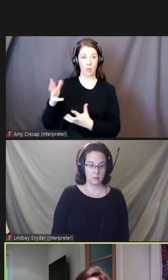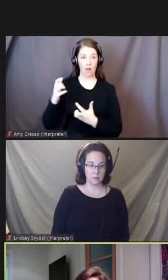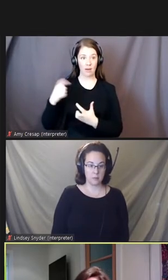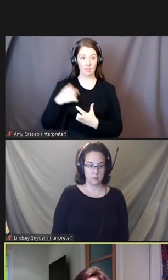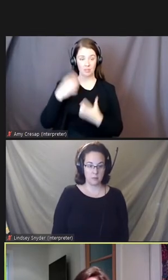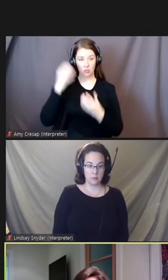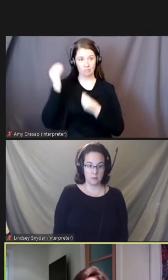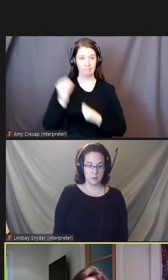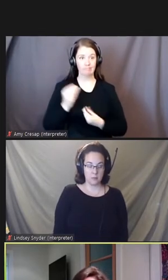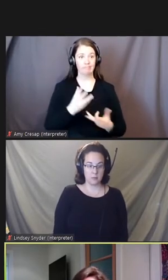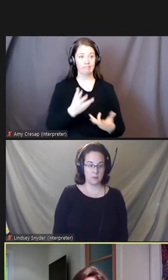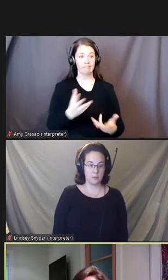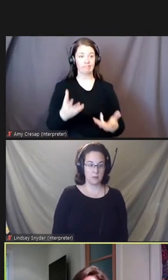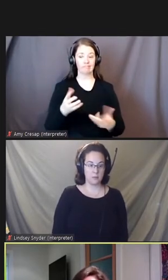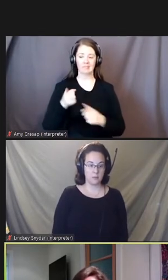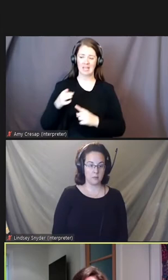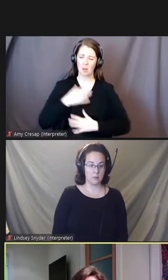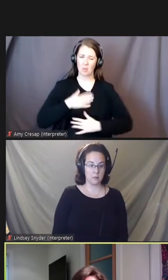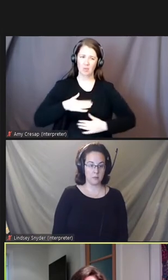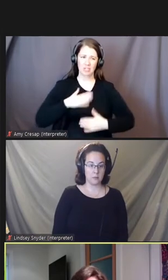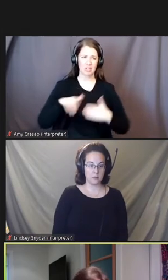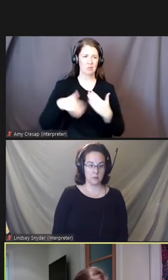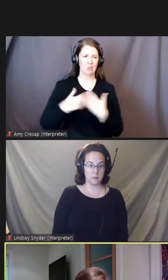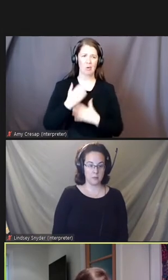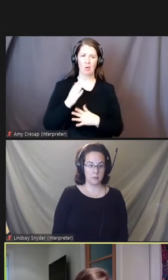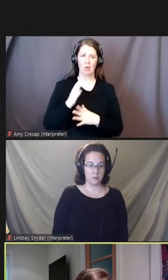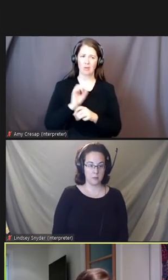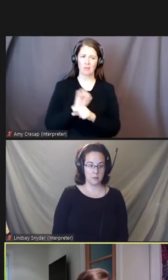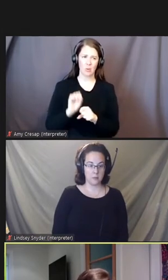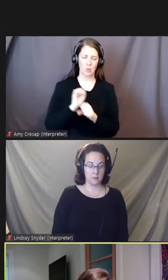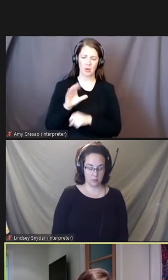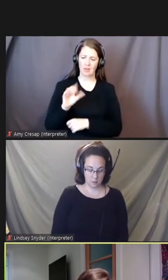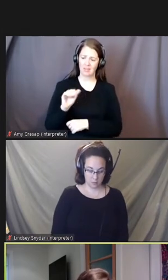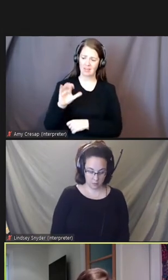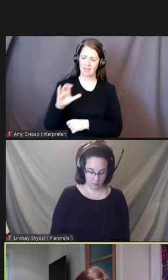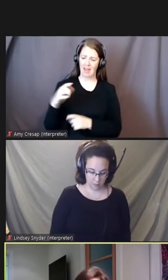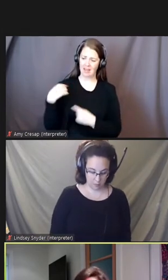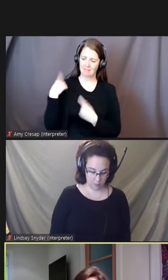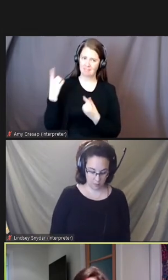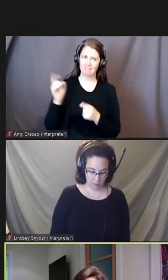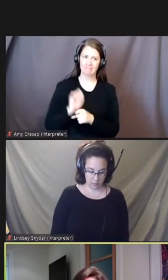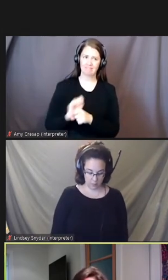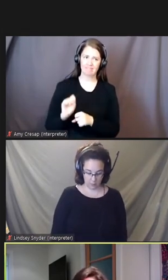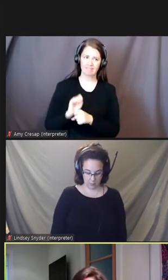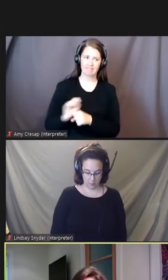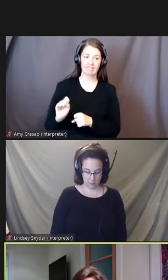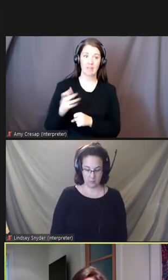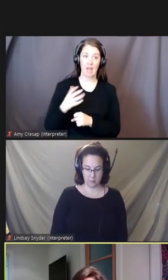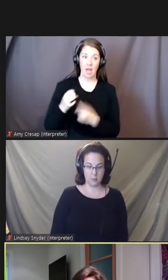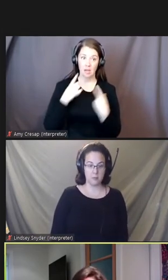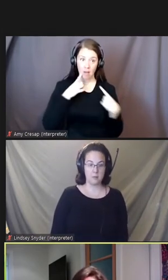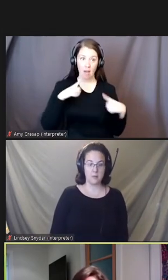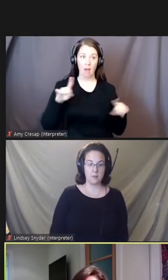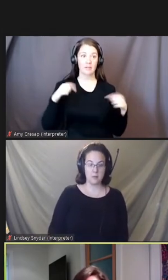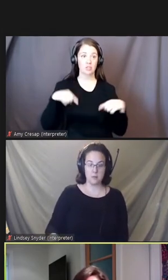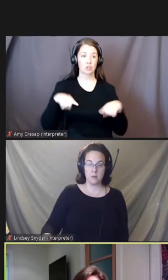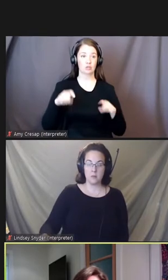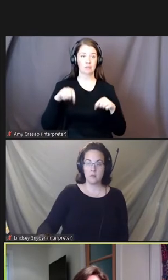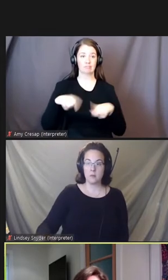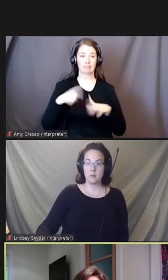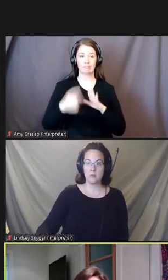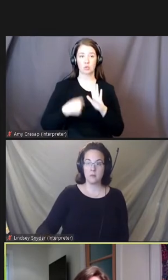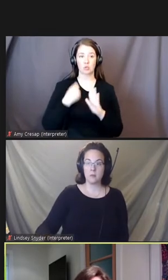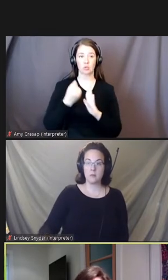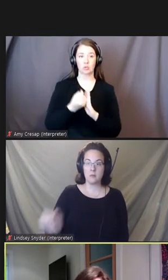his appreciation for all the important work that the CAC has done and has accomplished during this term. So thank